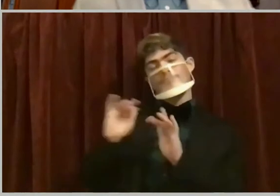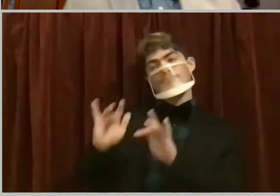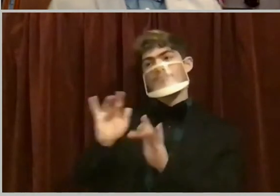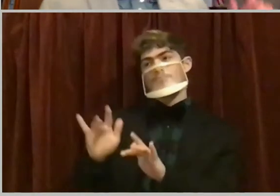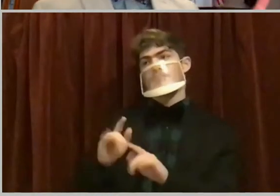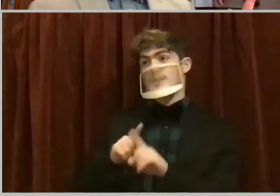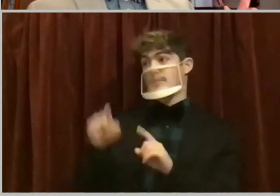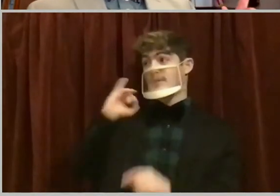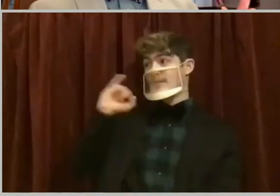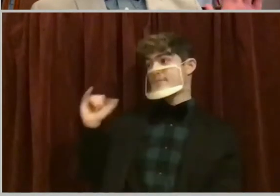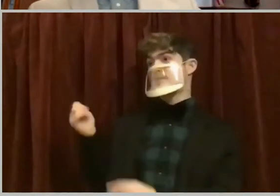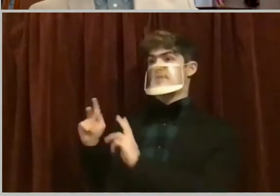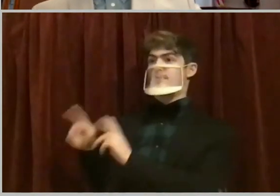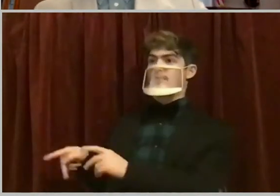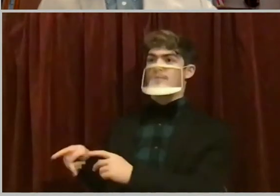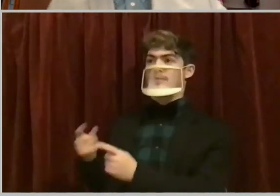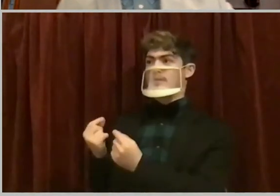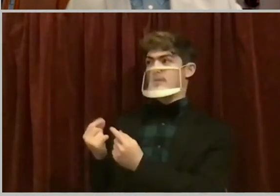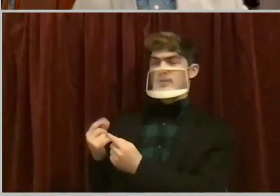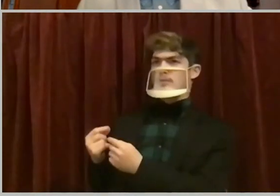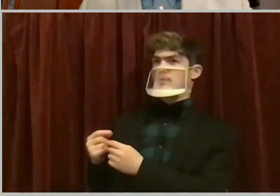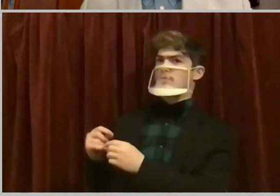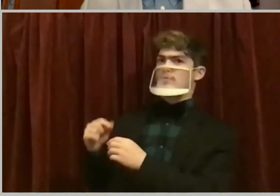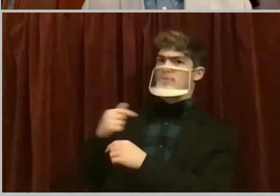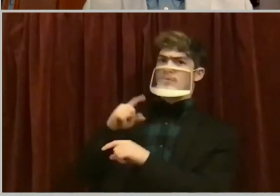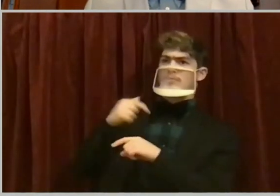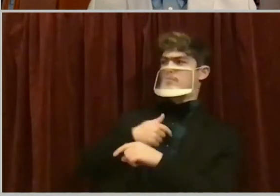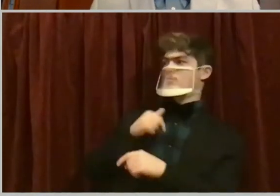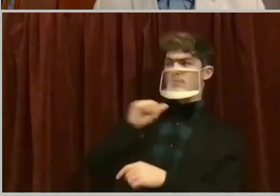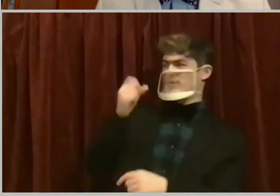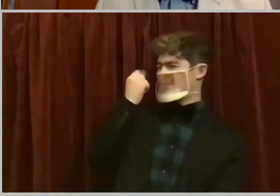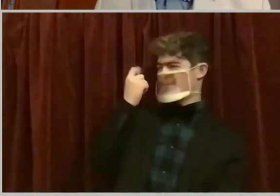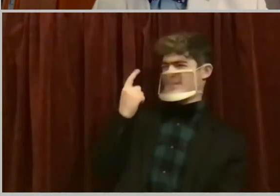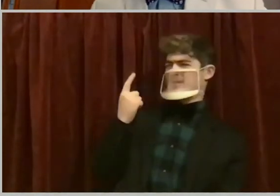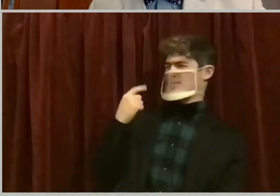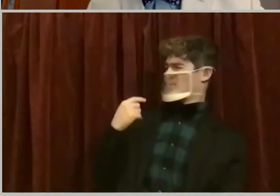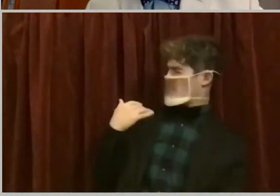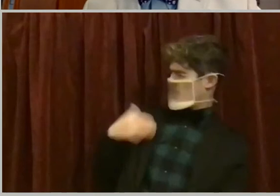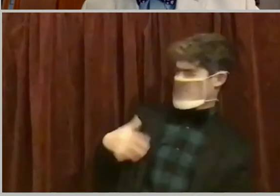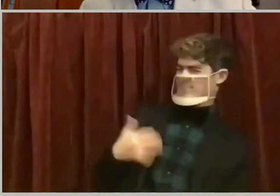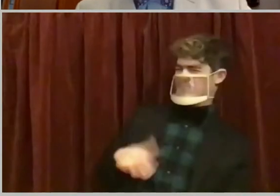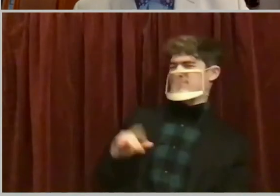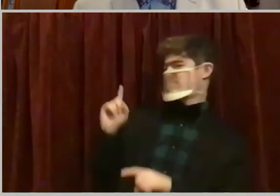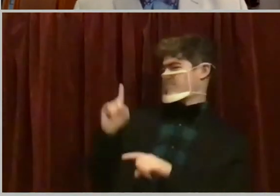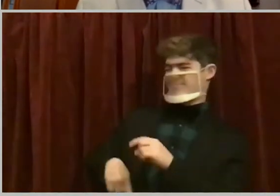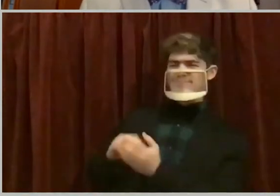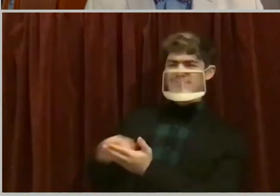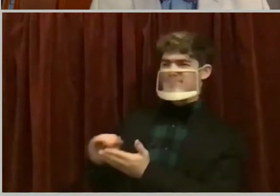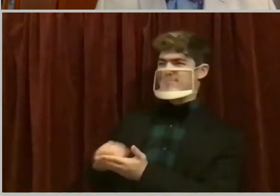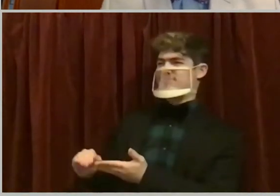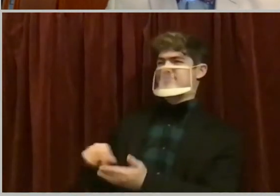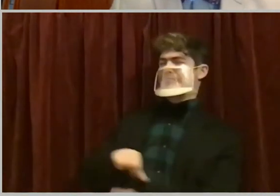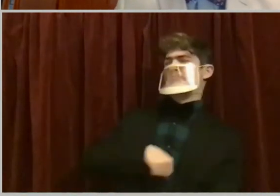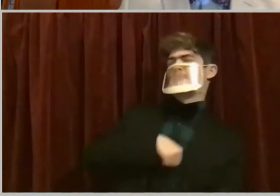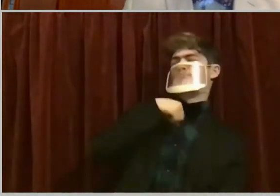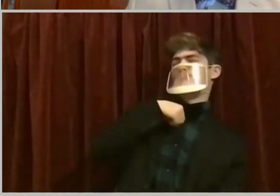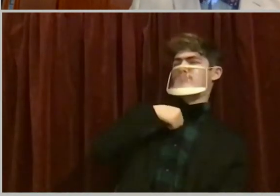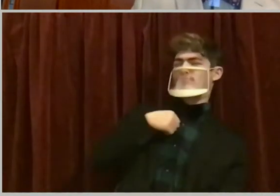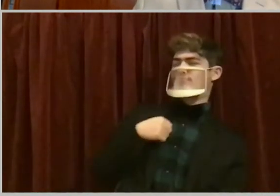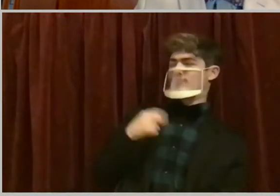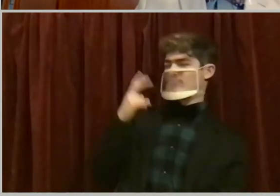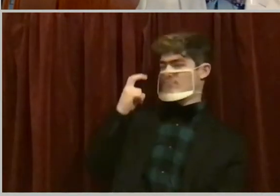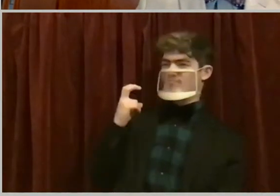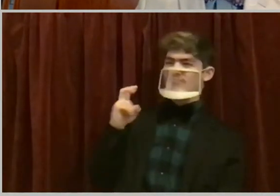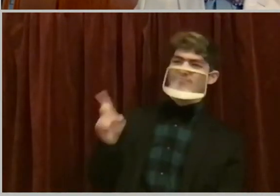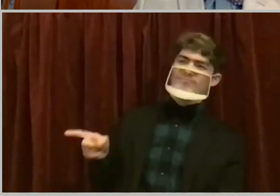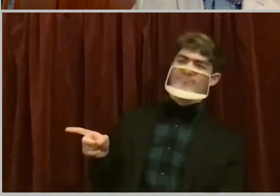if somebody else does something other, we're like, all of a sudden we get locked up in our pride and in our ego. And